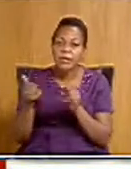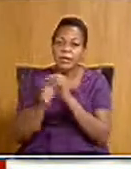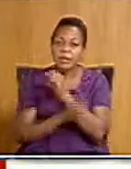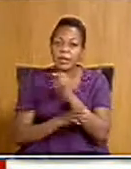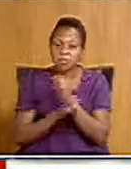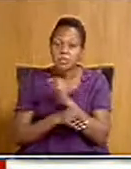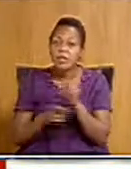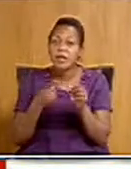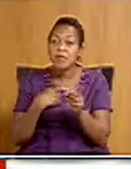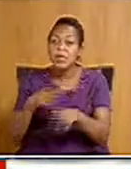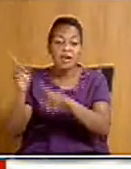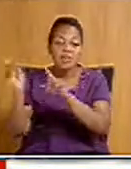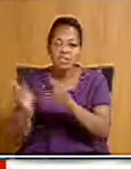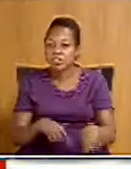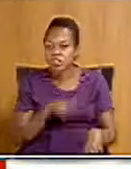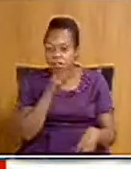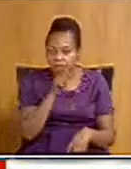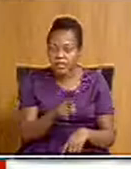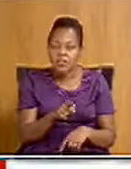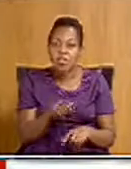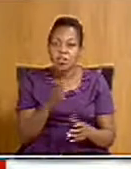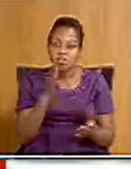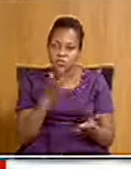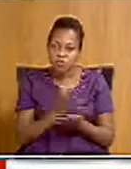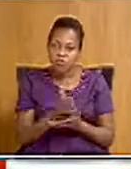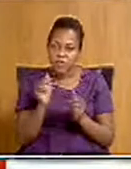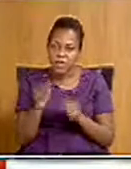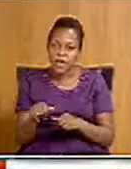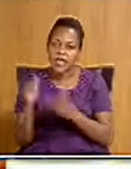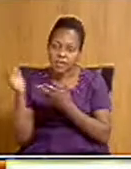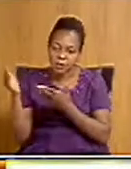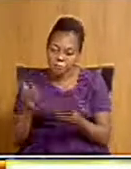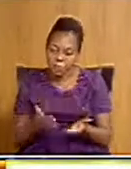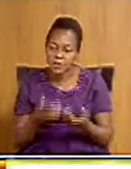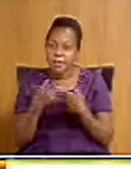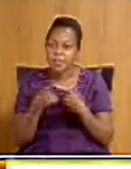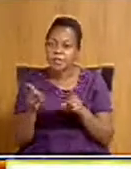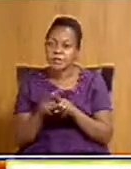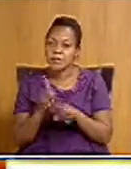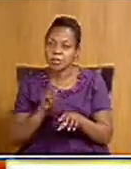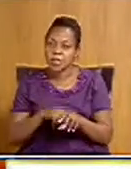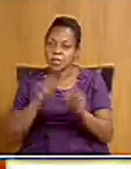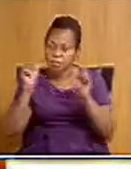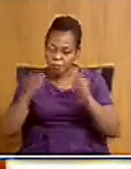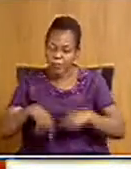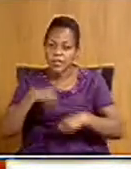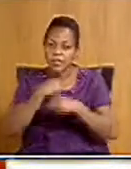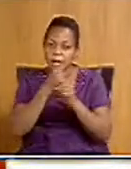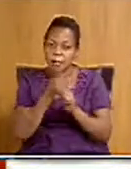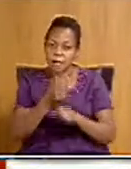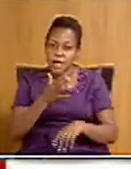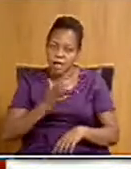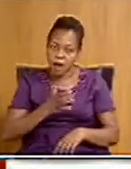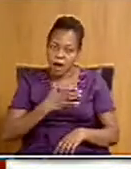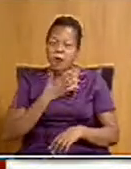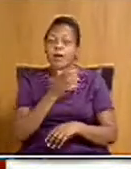But I rejected that. We shall import once or twice, and we shall make our own vaccines.